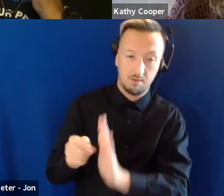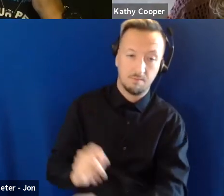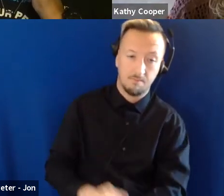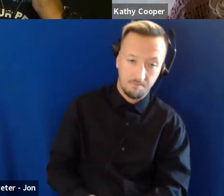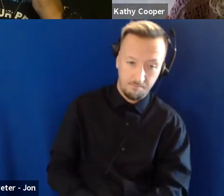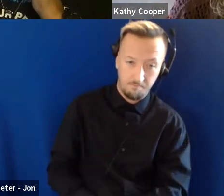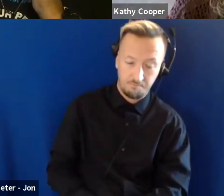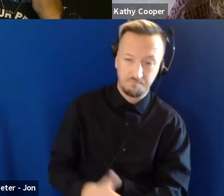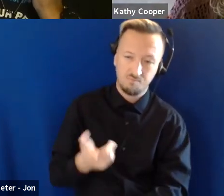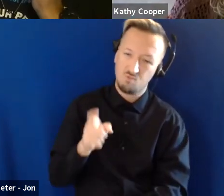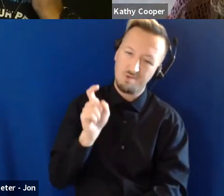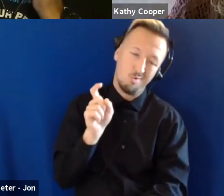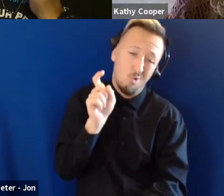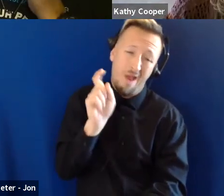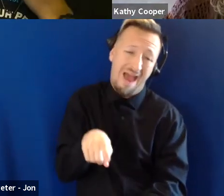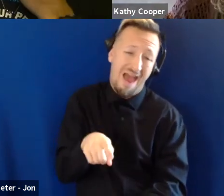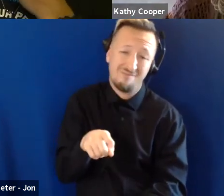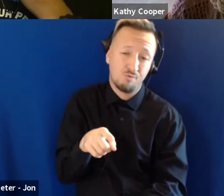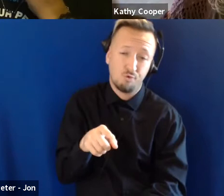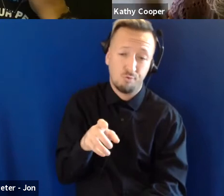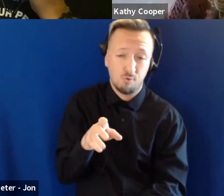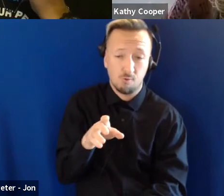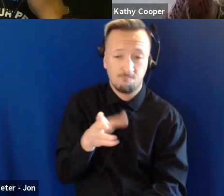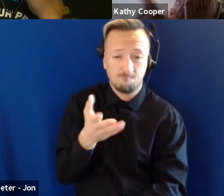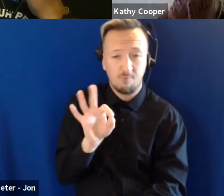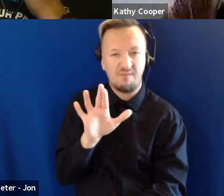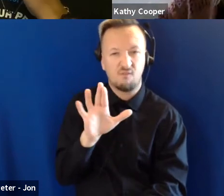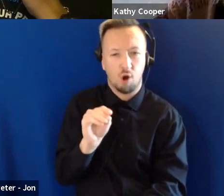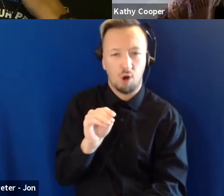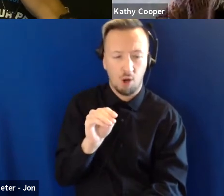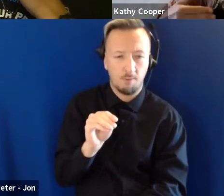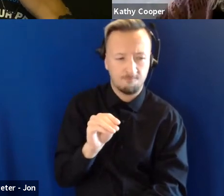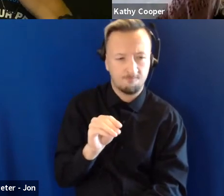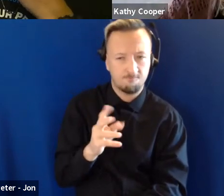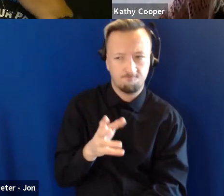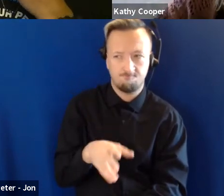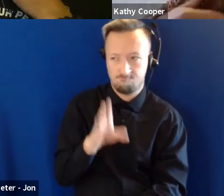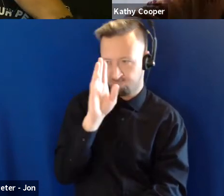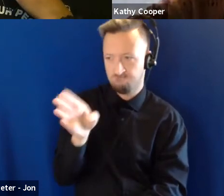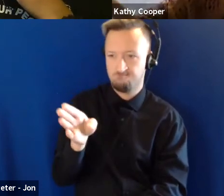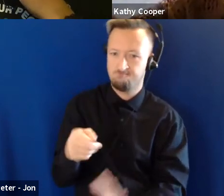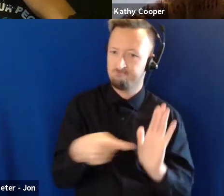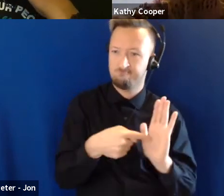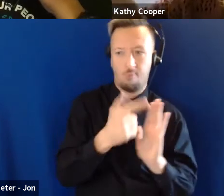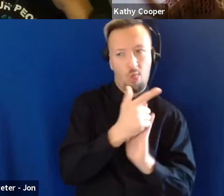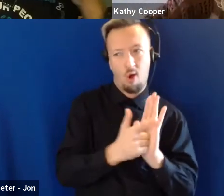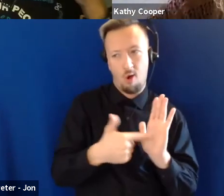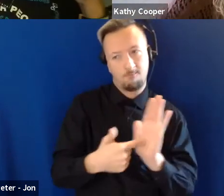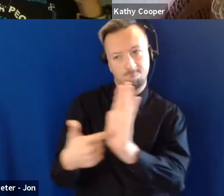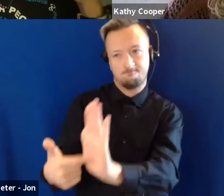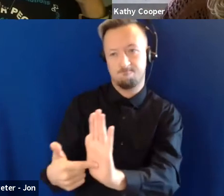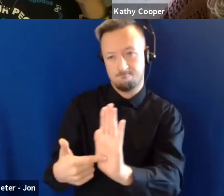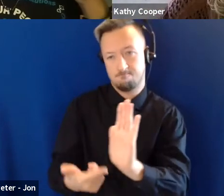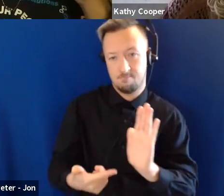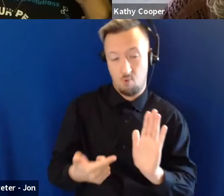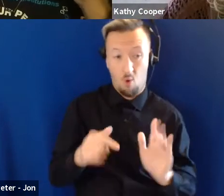You just have to be firm on it. You have to go back to the law, go back to, this